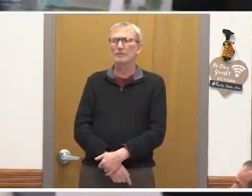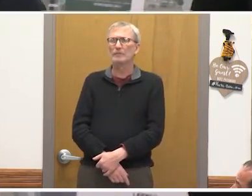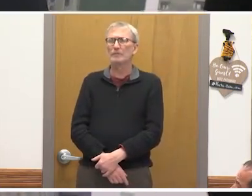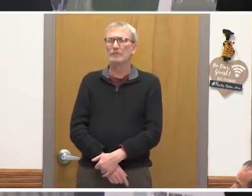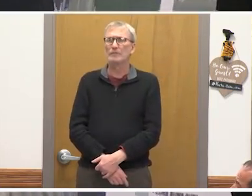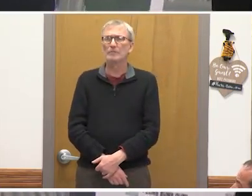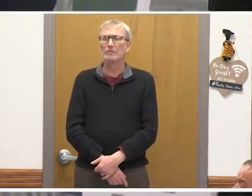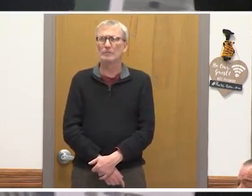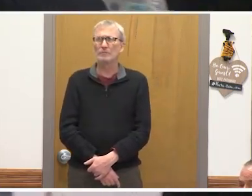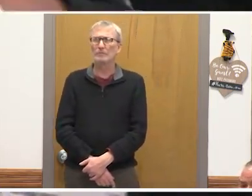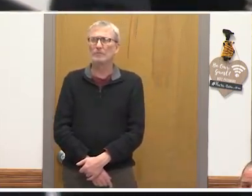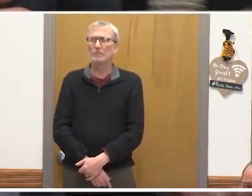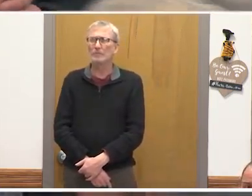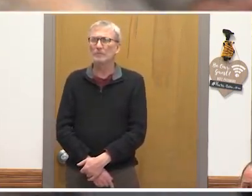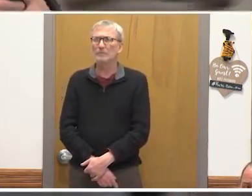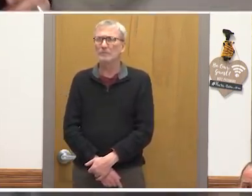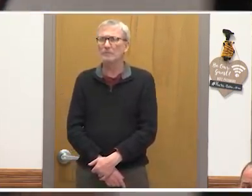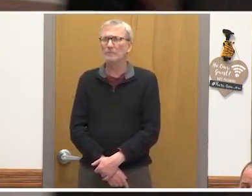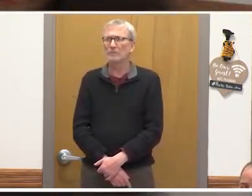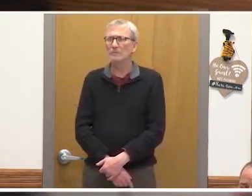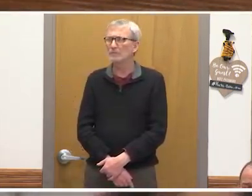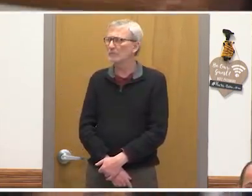I think I saw a question over here.